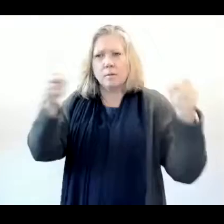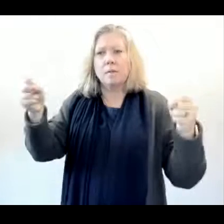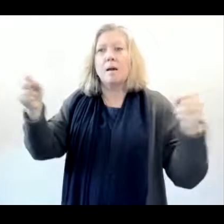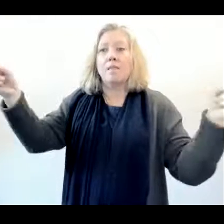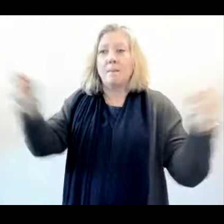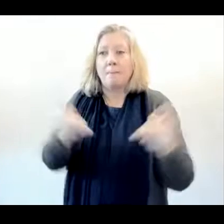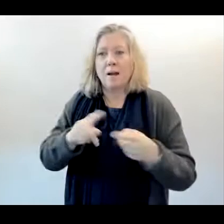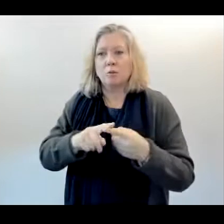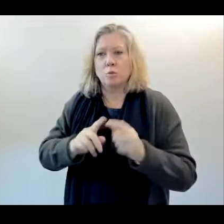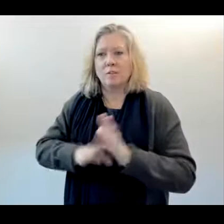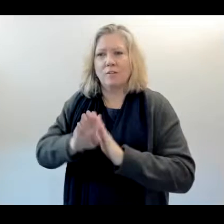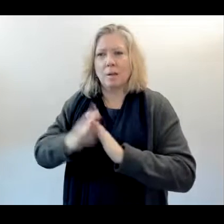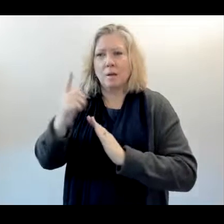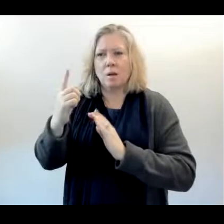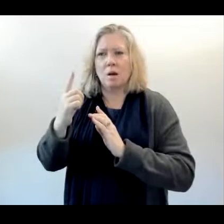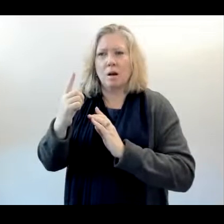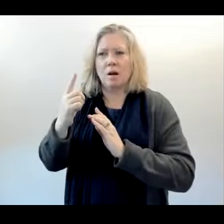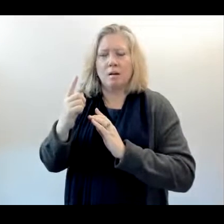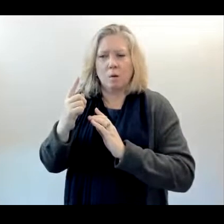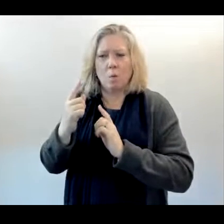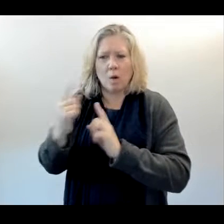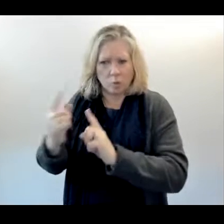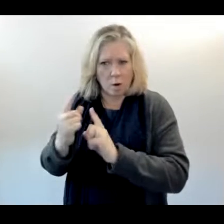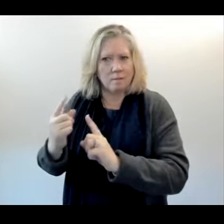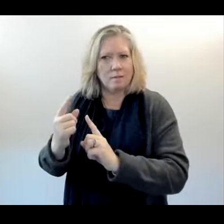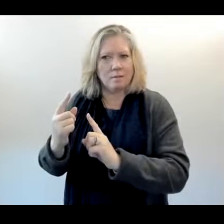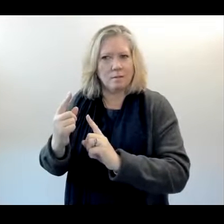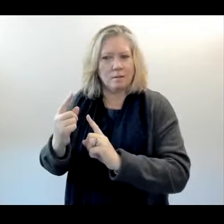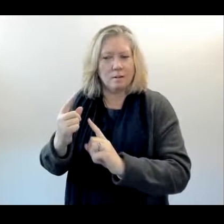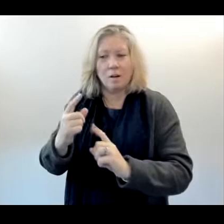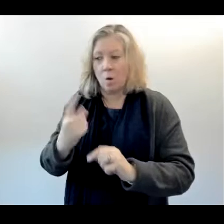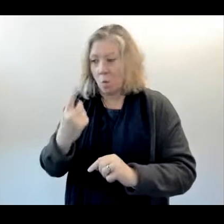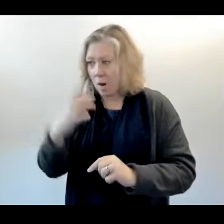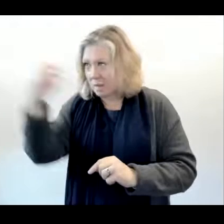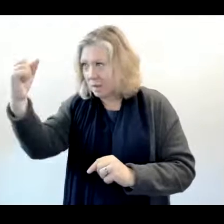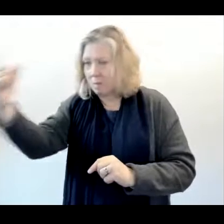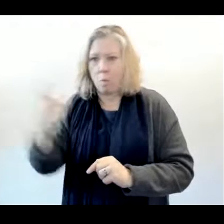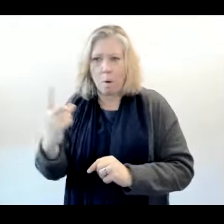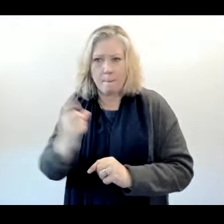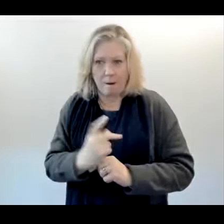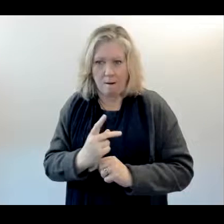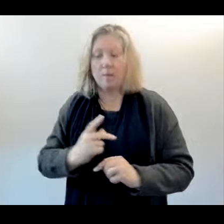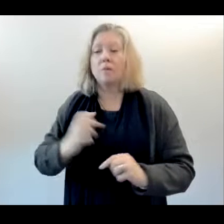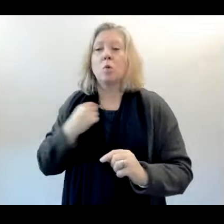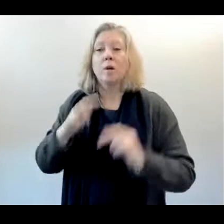development for the 1-to-1 replacement. And we're going to build first, so that will reduce